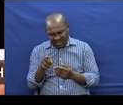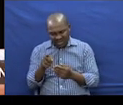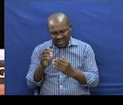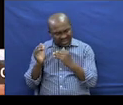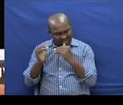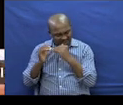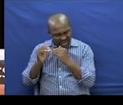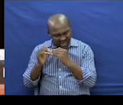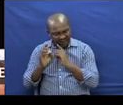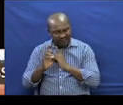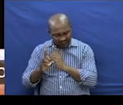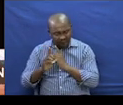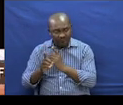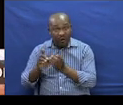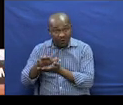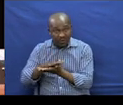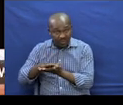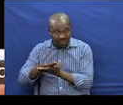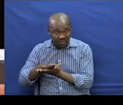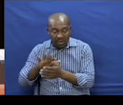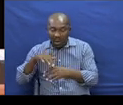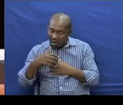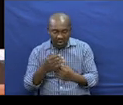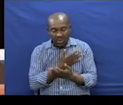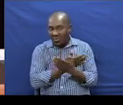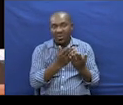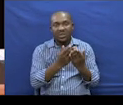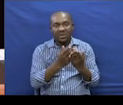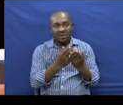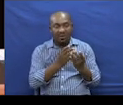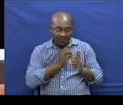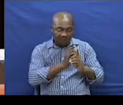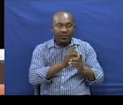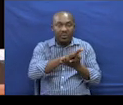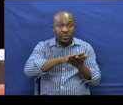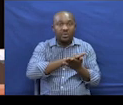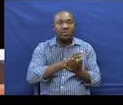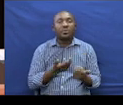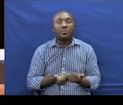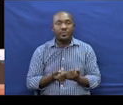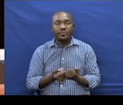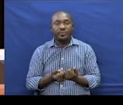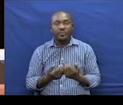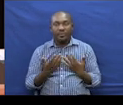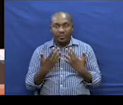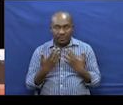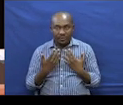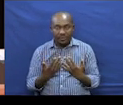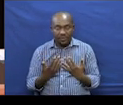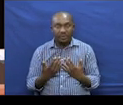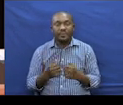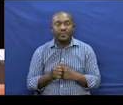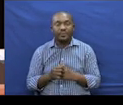or not democratic. To begin, elements of democracy include, but not limited